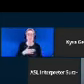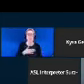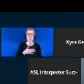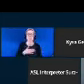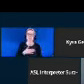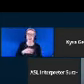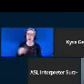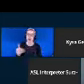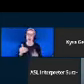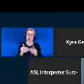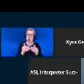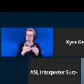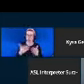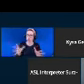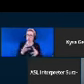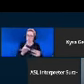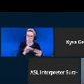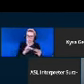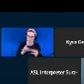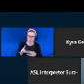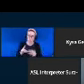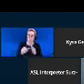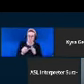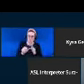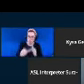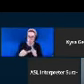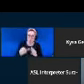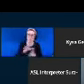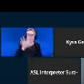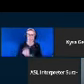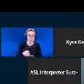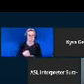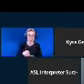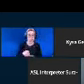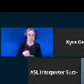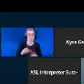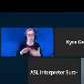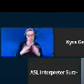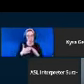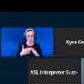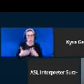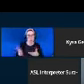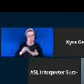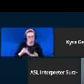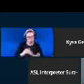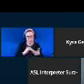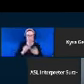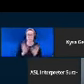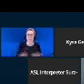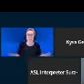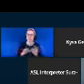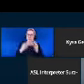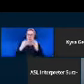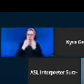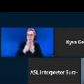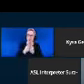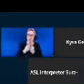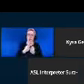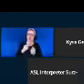DHS, as you can see, engaging in partnership in community is something that's valued. It is something that's deeply embedded in part of our